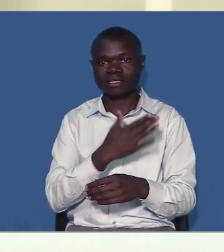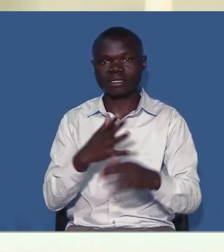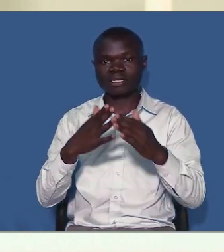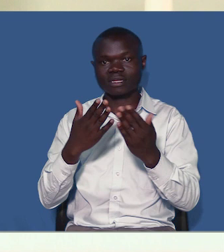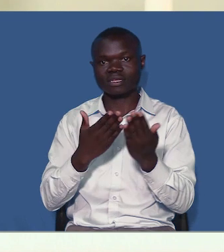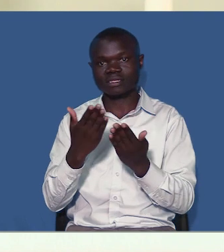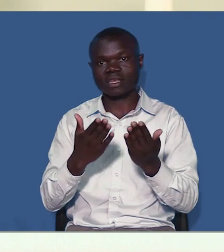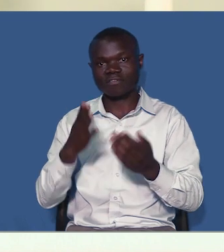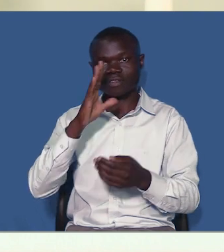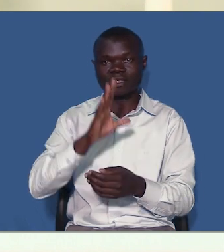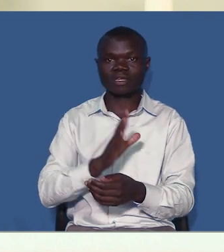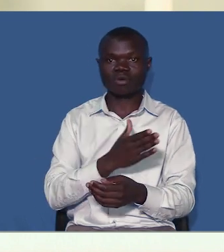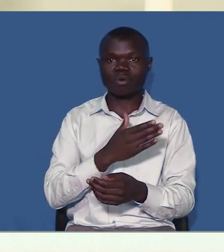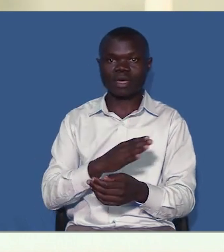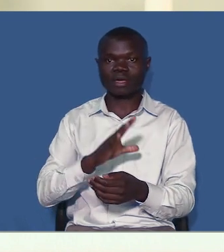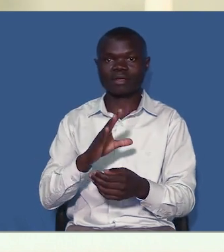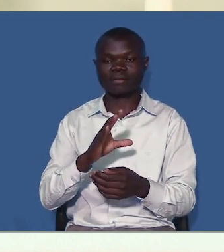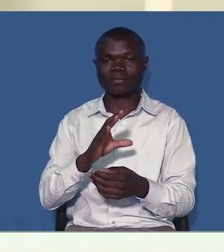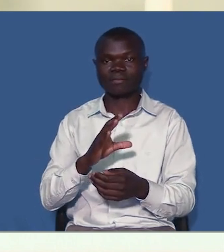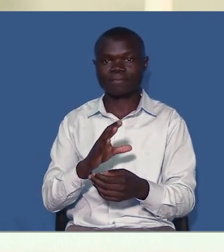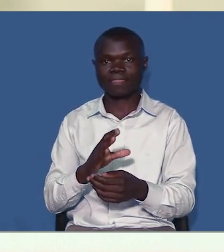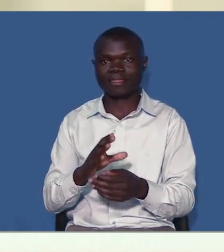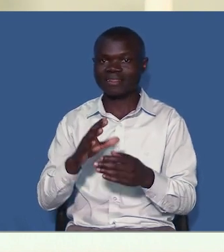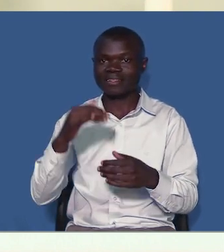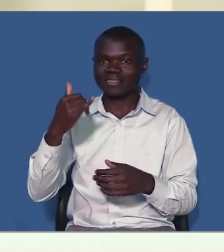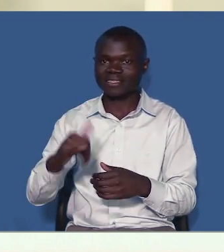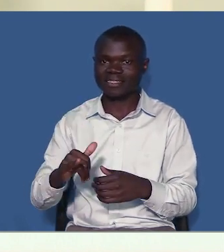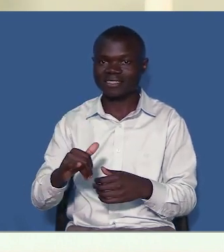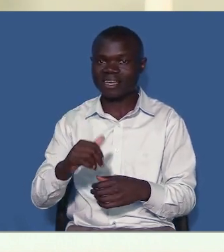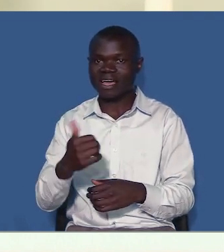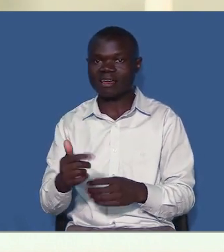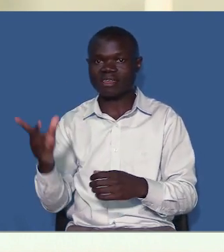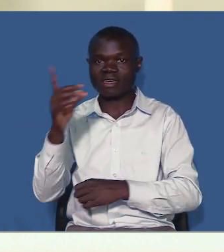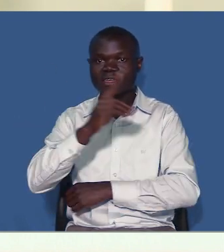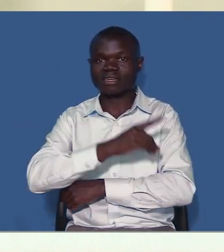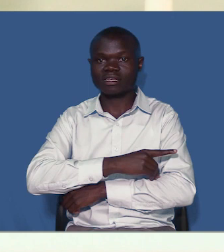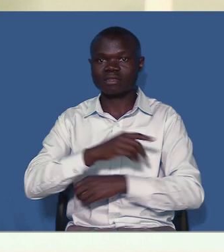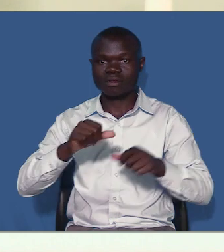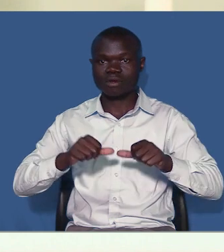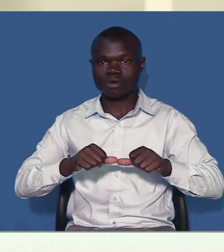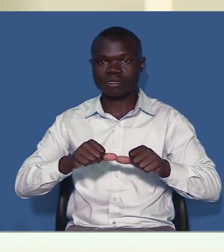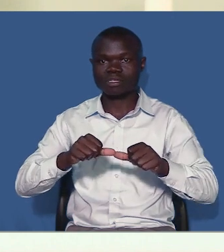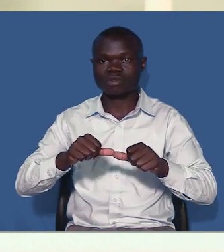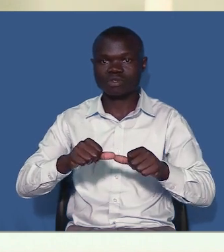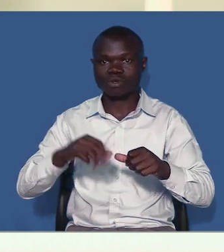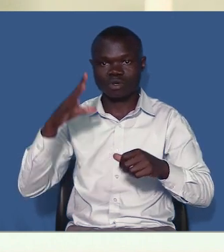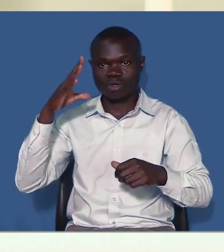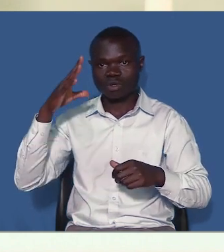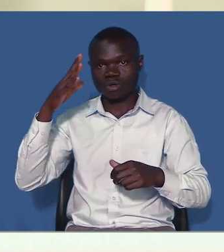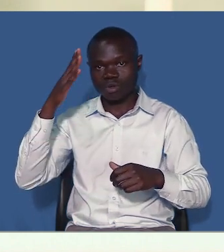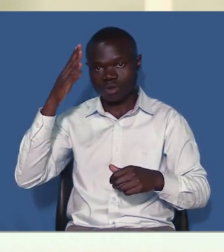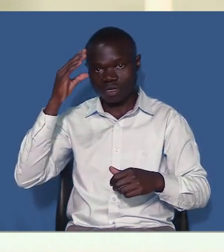the ministry of the choir. It is yet another day we continue to reflect on the third